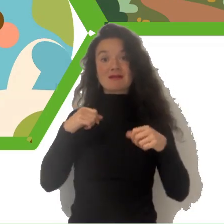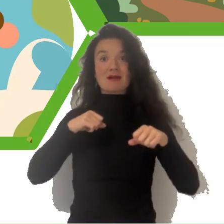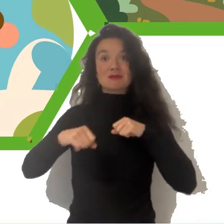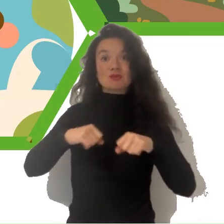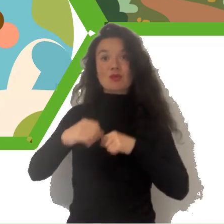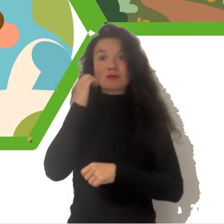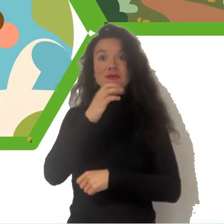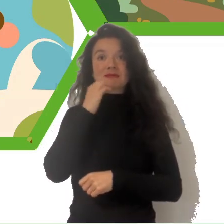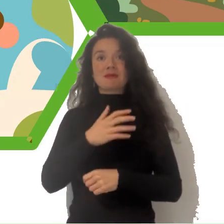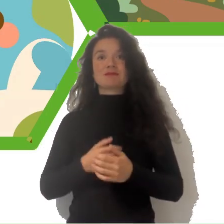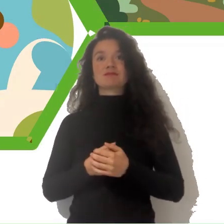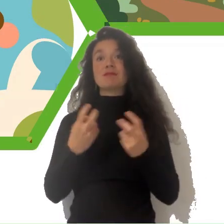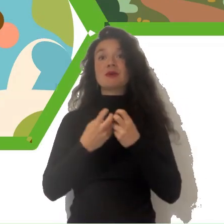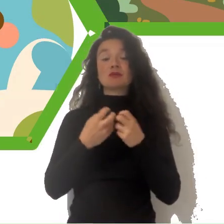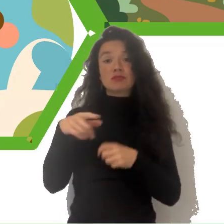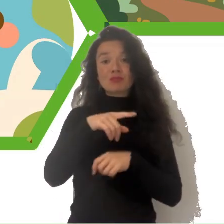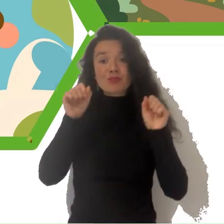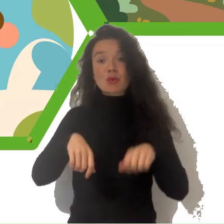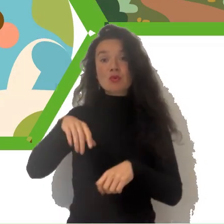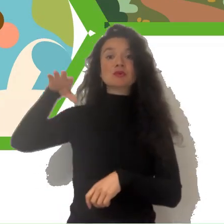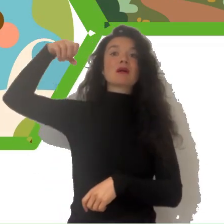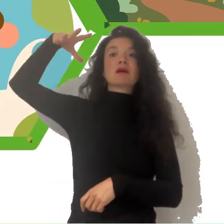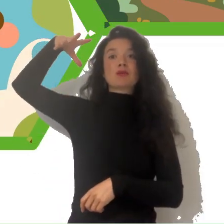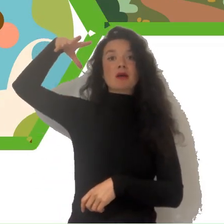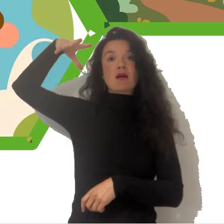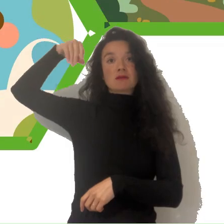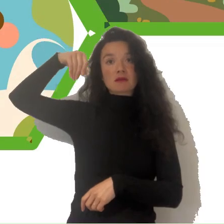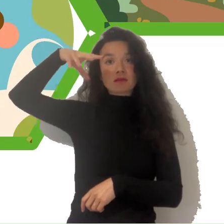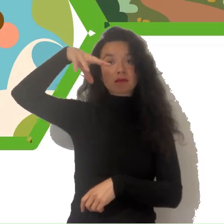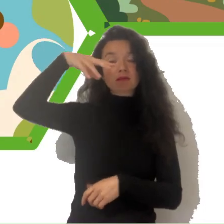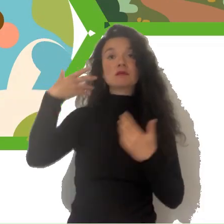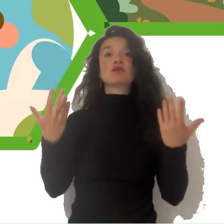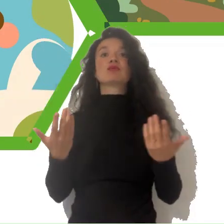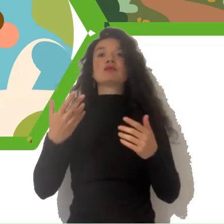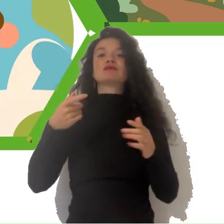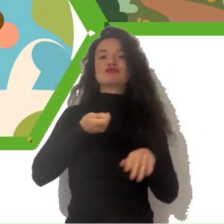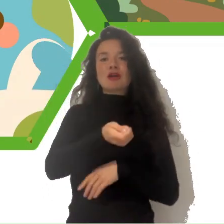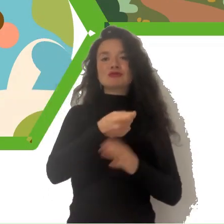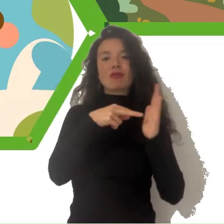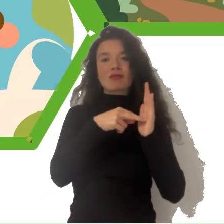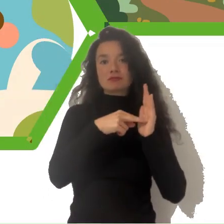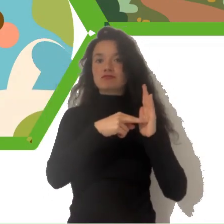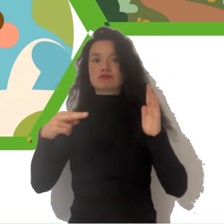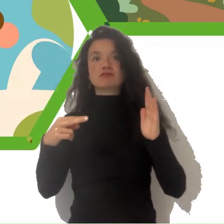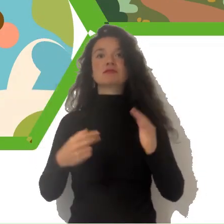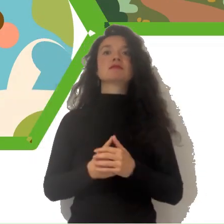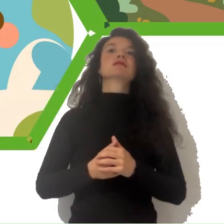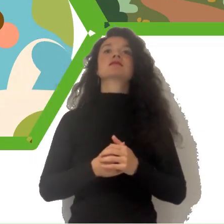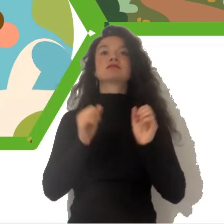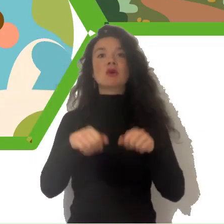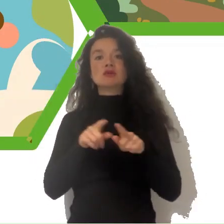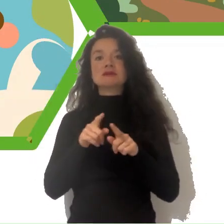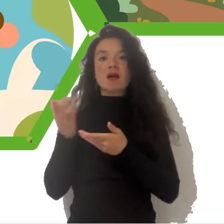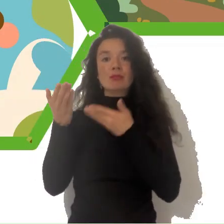plastic. You can walk rather than taking your car to go somewhere. You can support